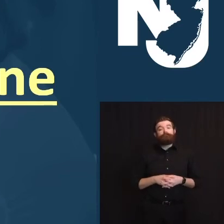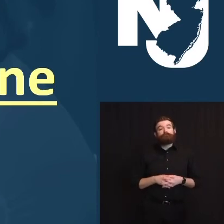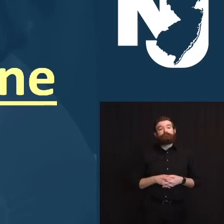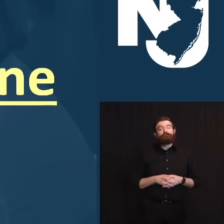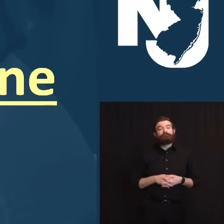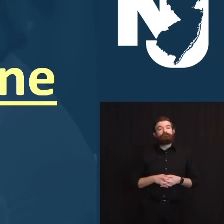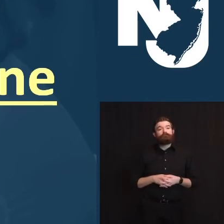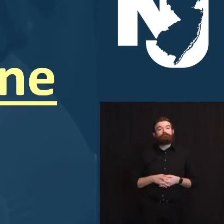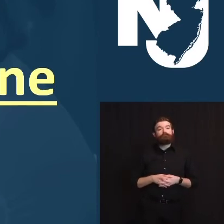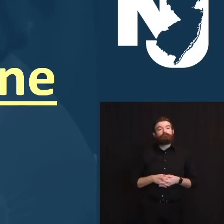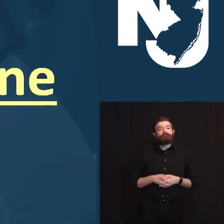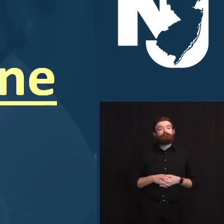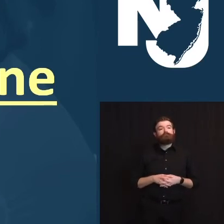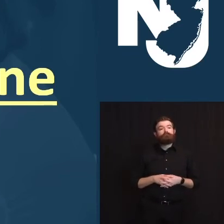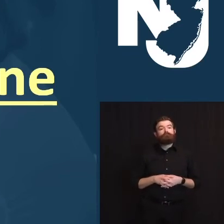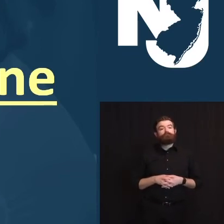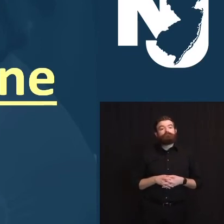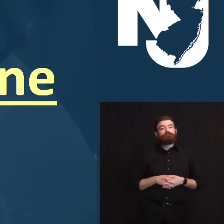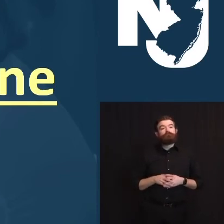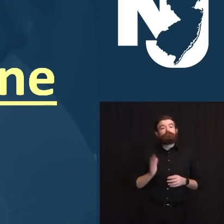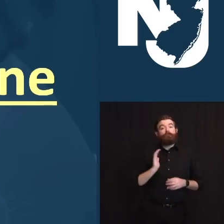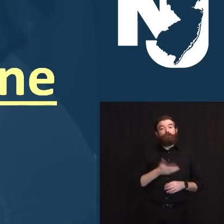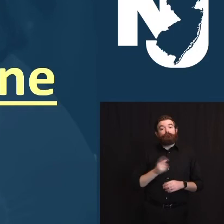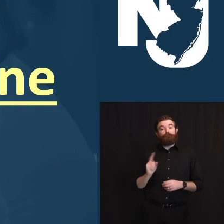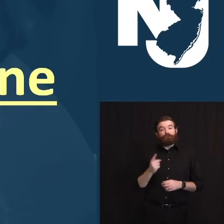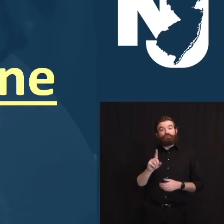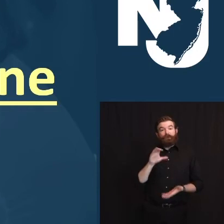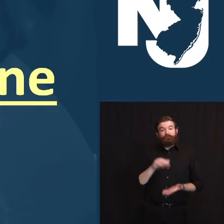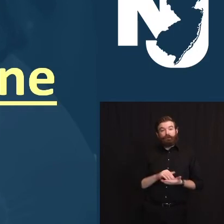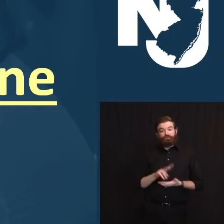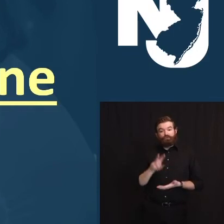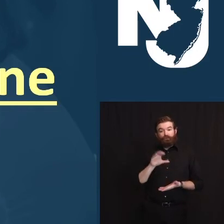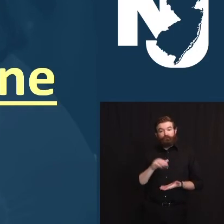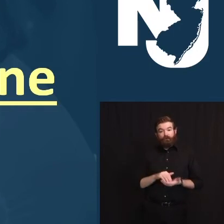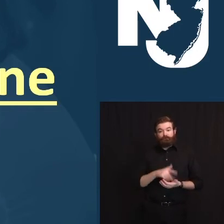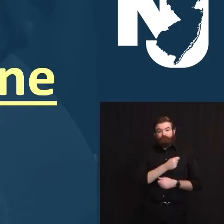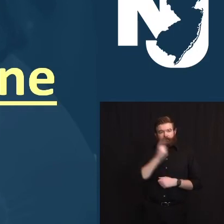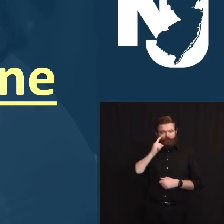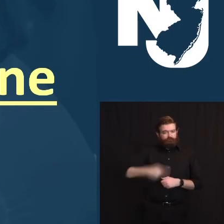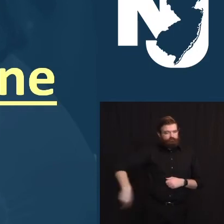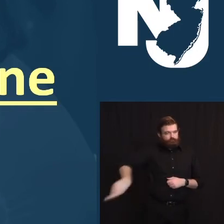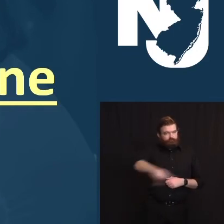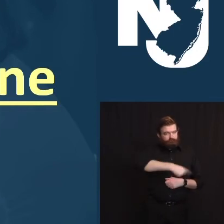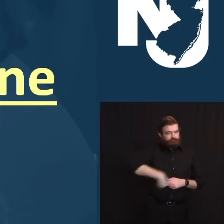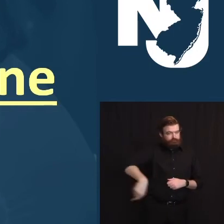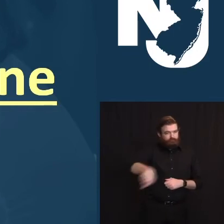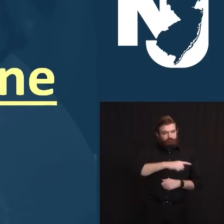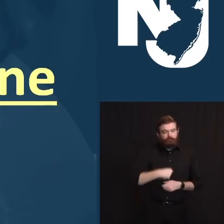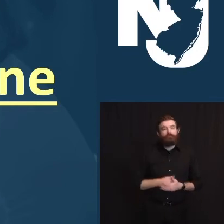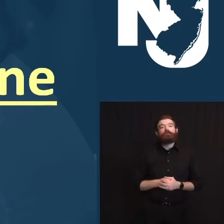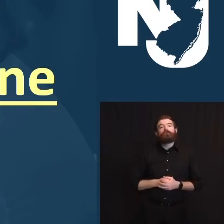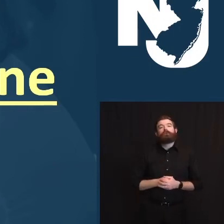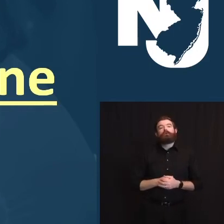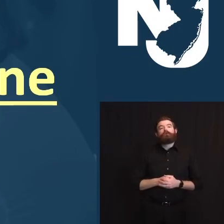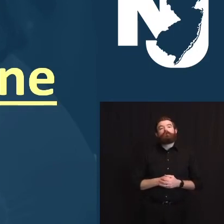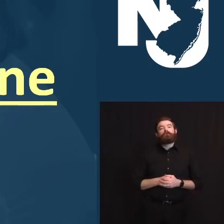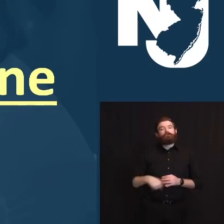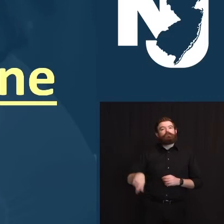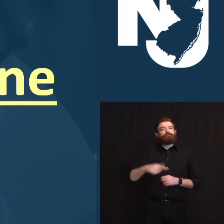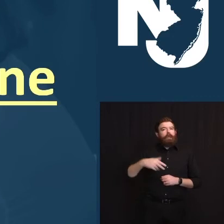them. And because we are committed to setting aside such a large number of our first doses for those at highest risk, it has